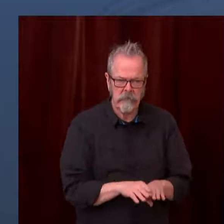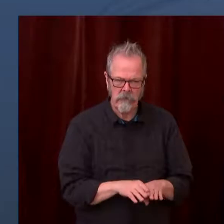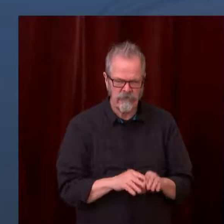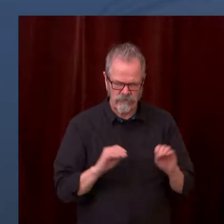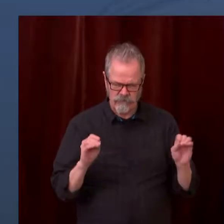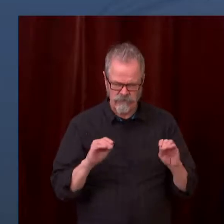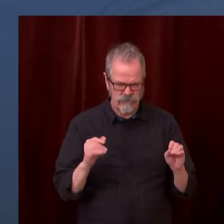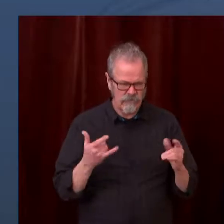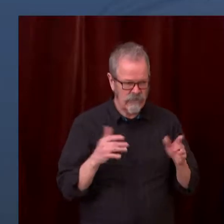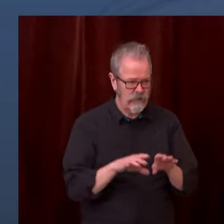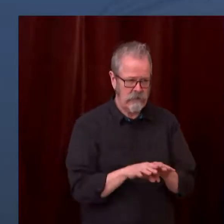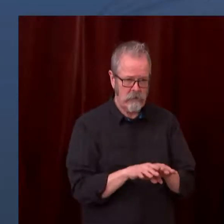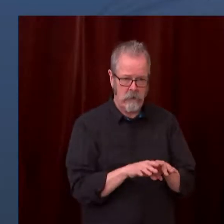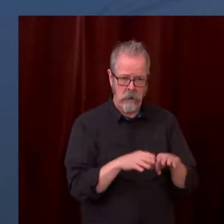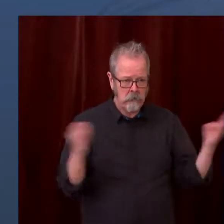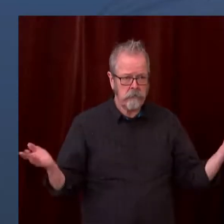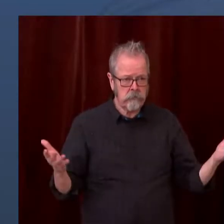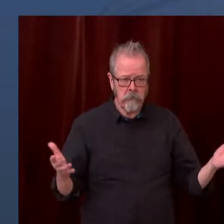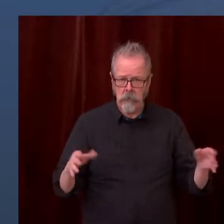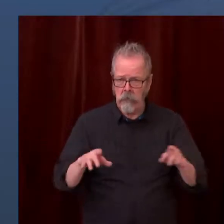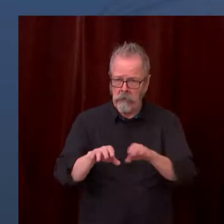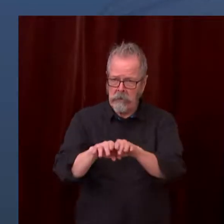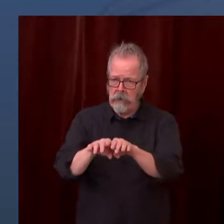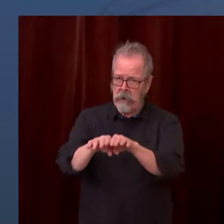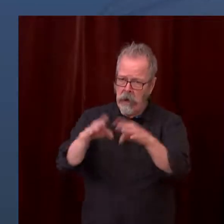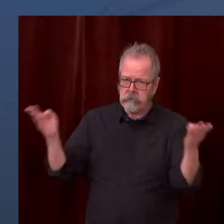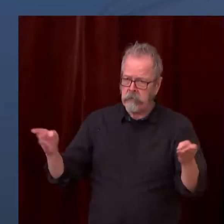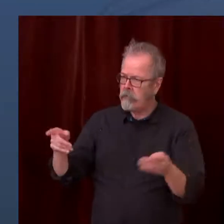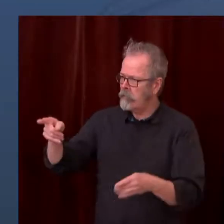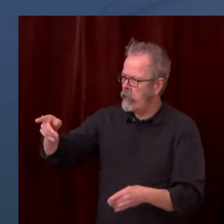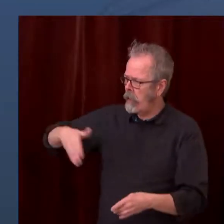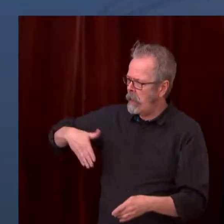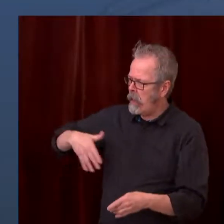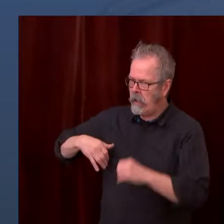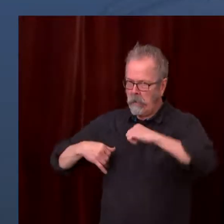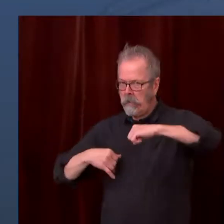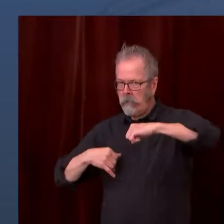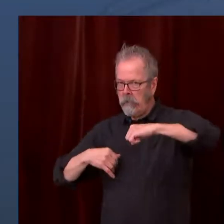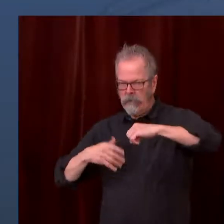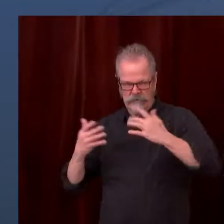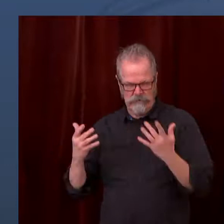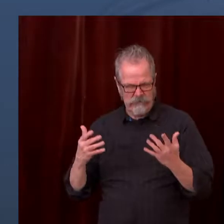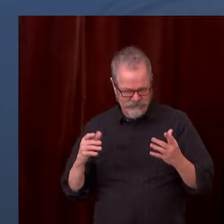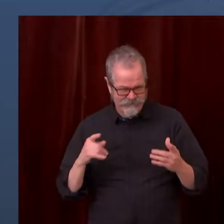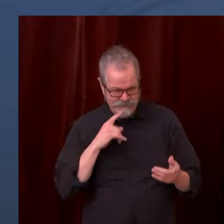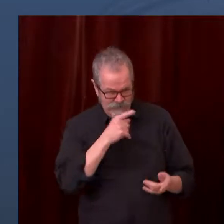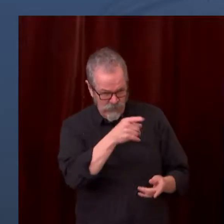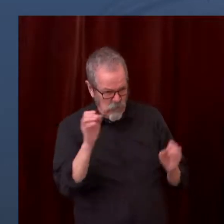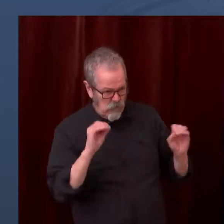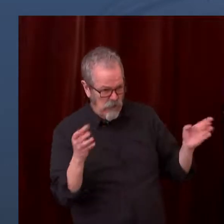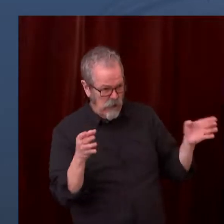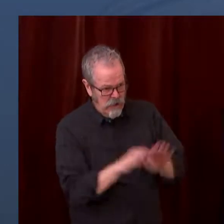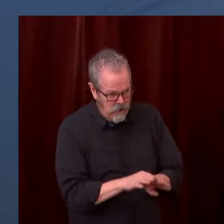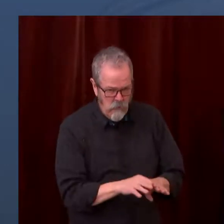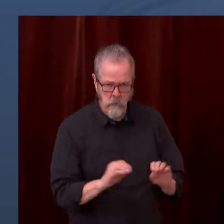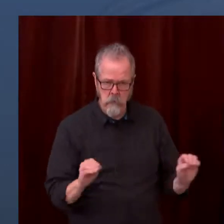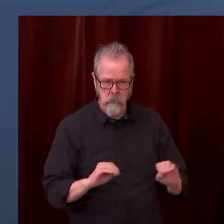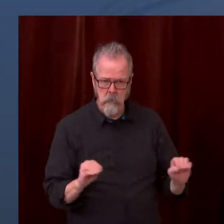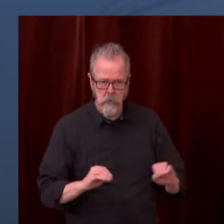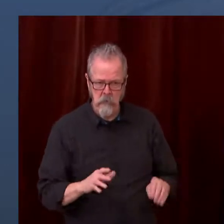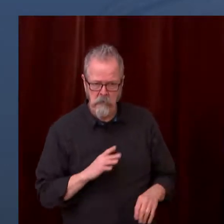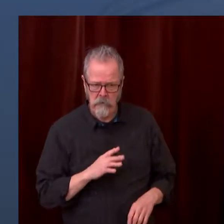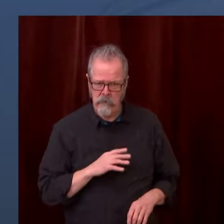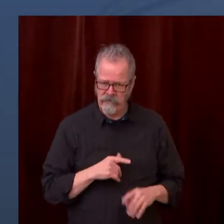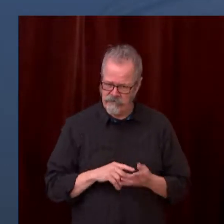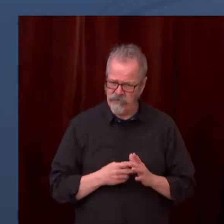Not one, to my knowledge. This is something that should give us confidence. And we owe our kids a little confidence here, I think.